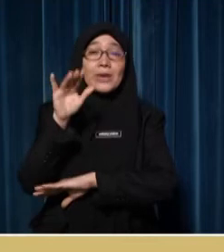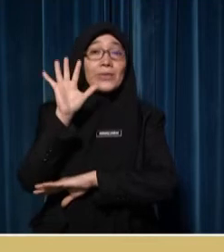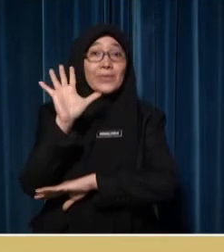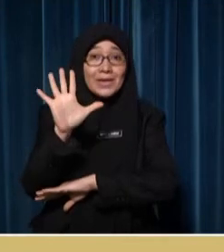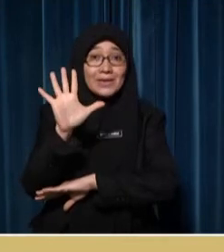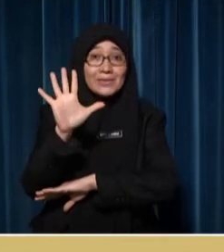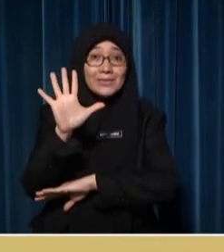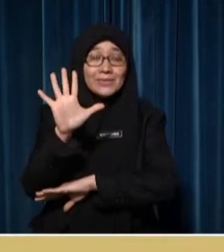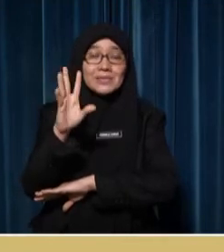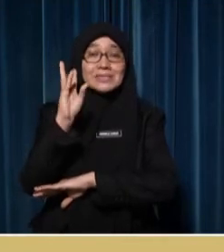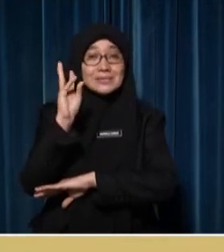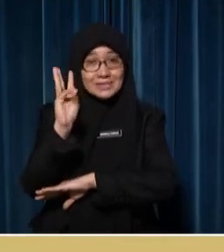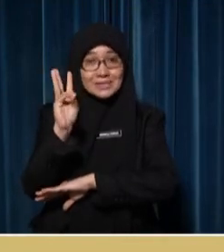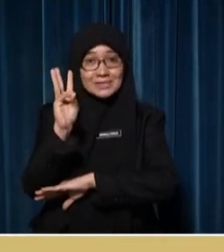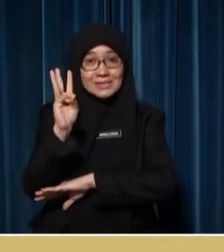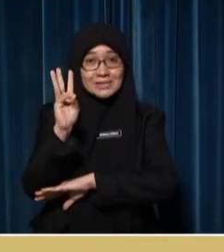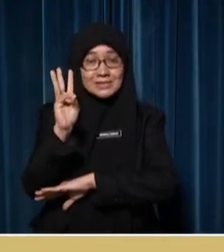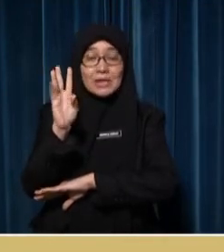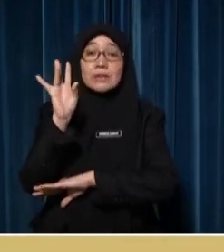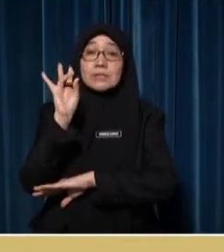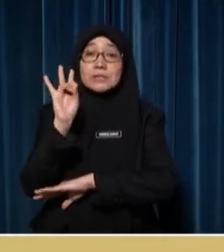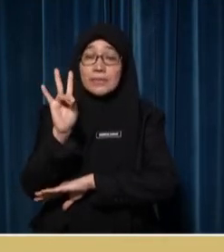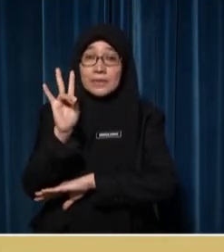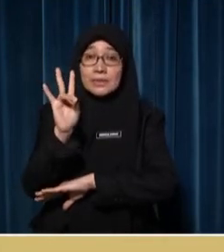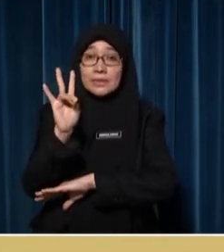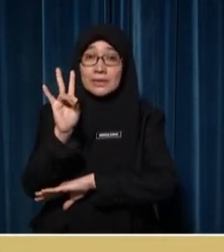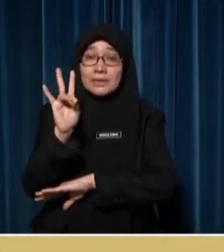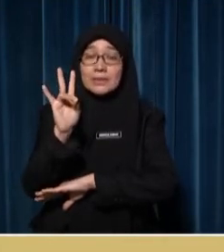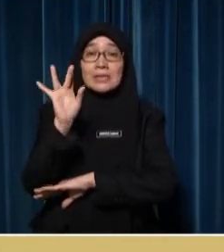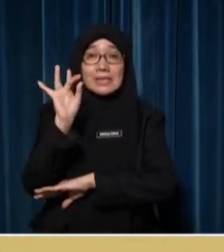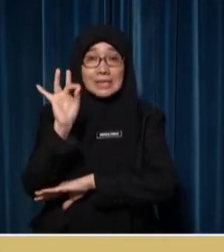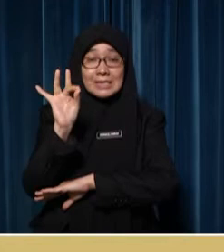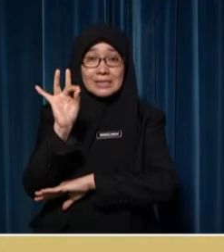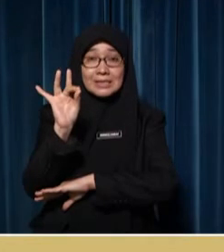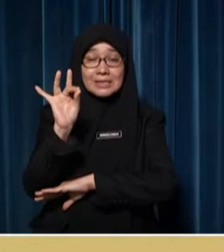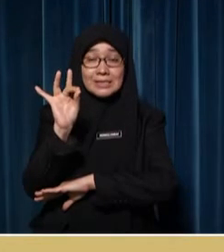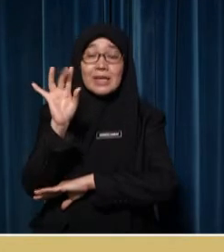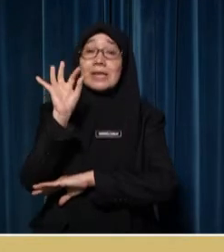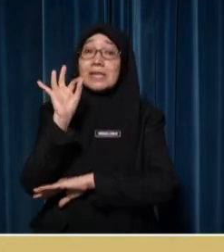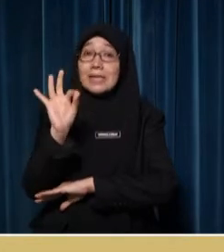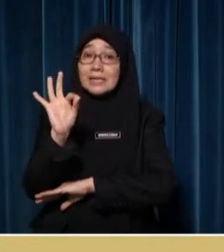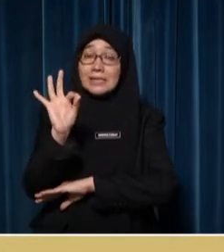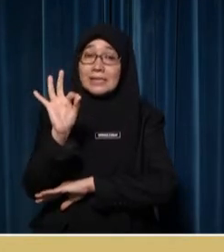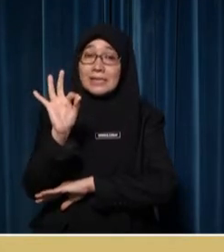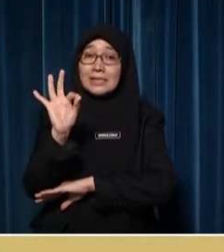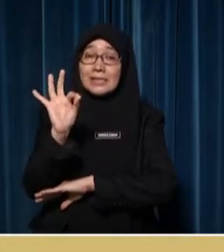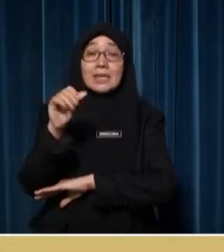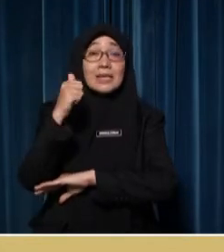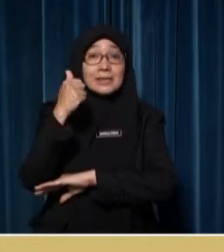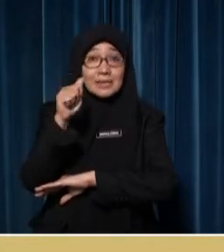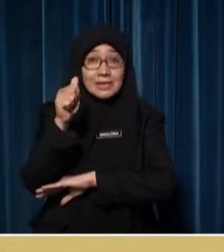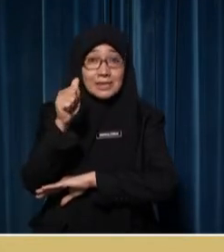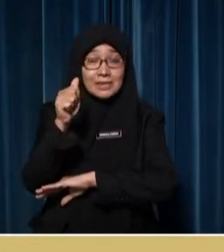5, 6, 7, 8, 9,